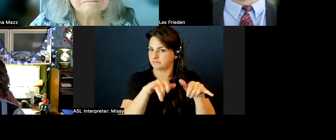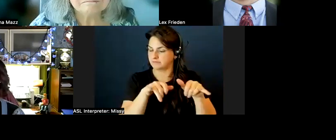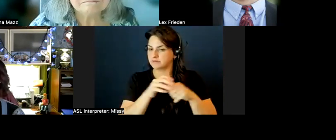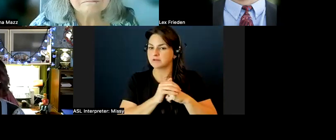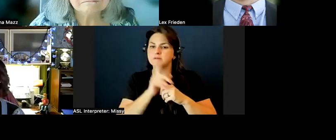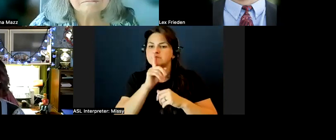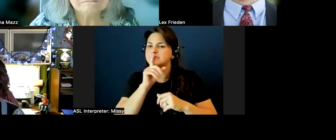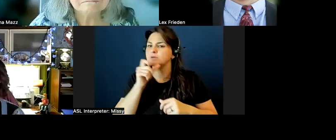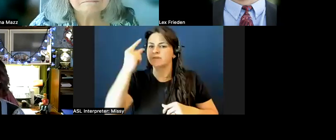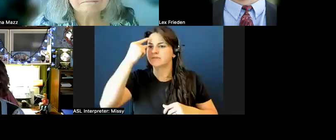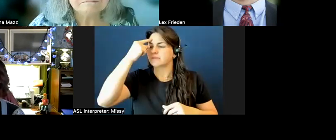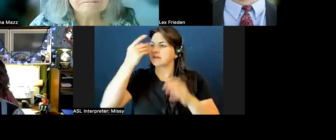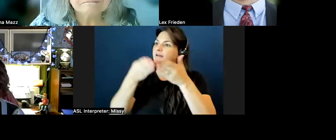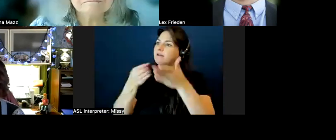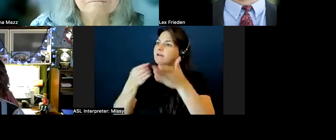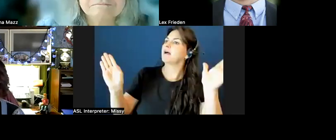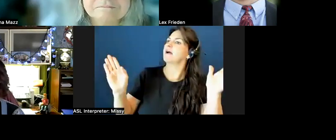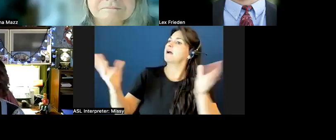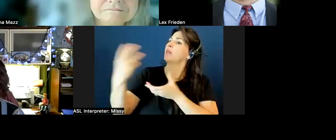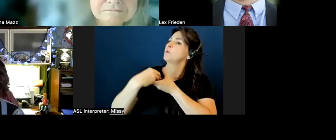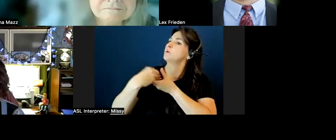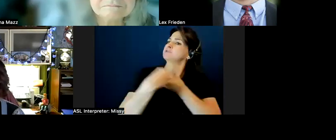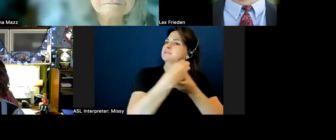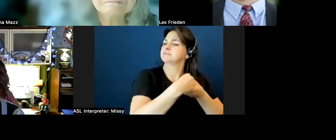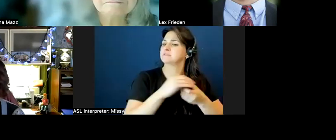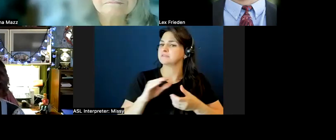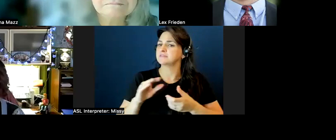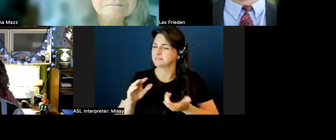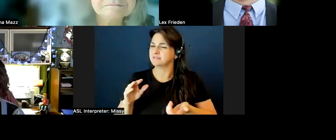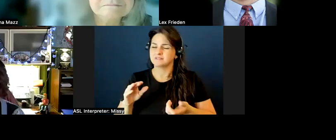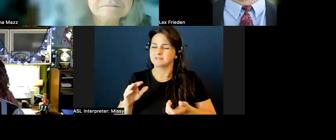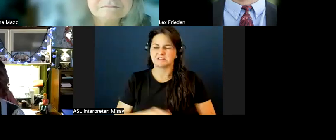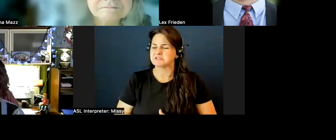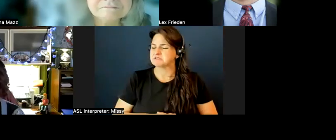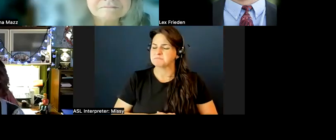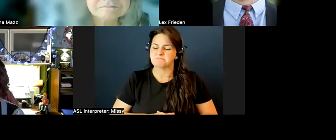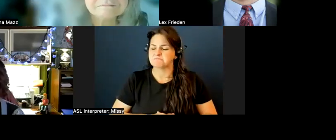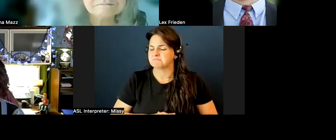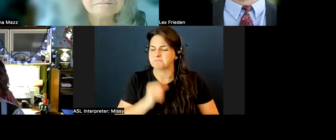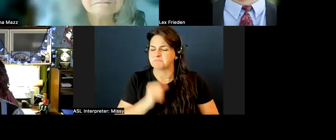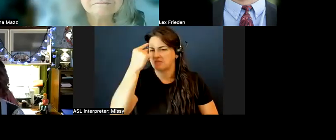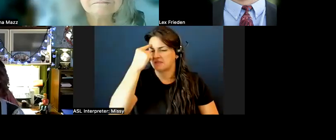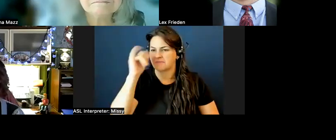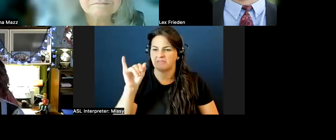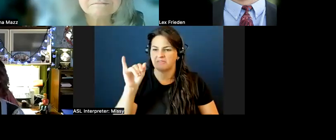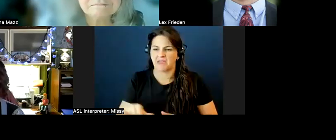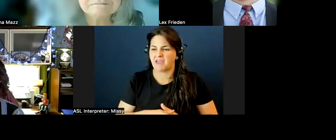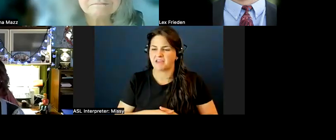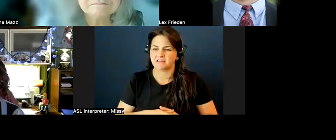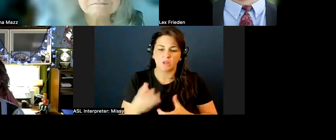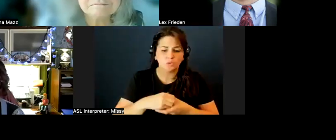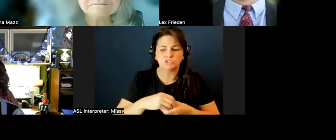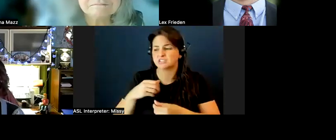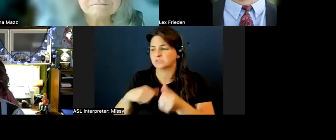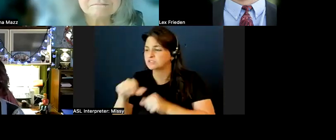considering some of the issues that you raised that have to do with inclusion and socialization and so on. So,